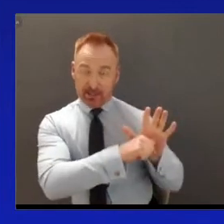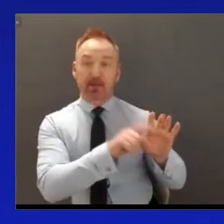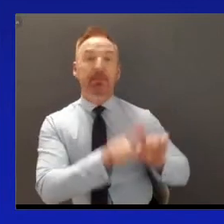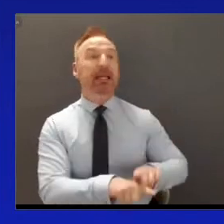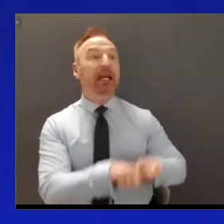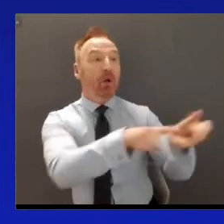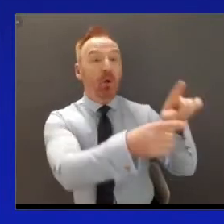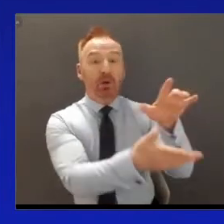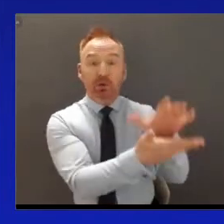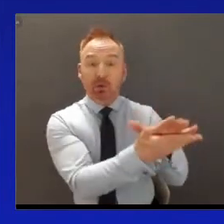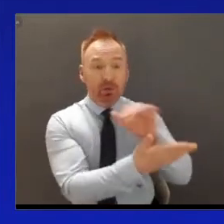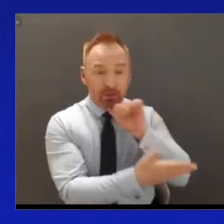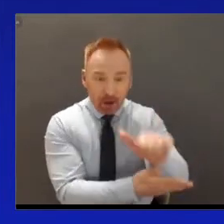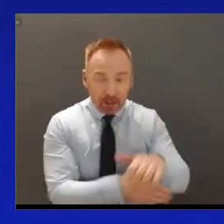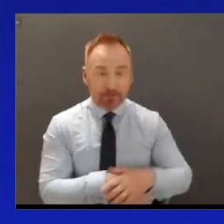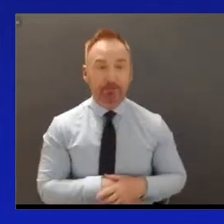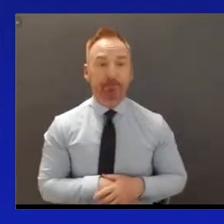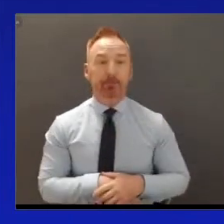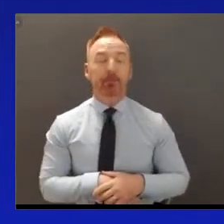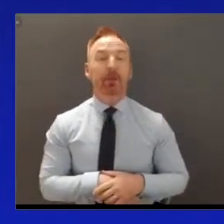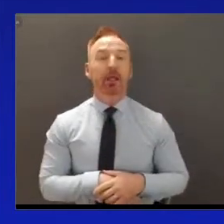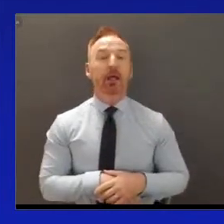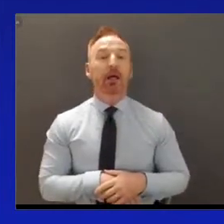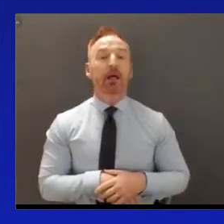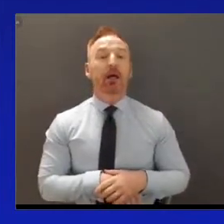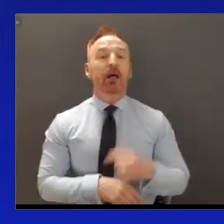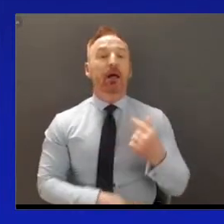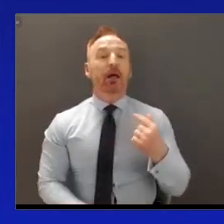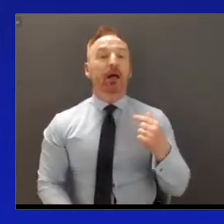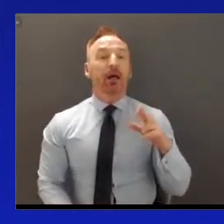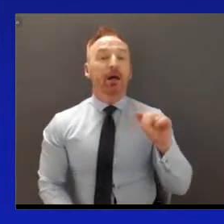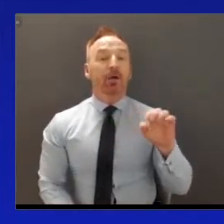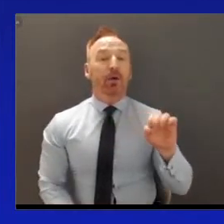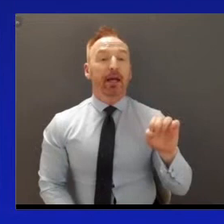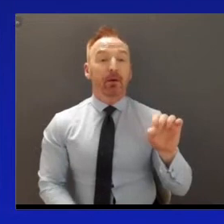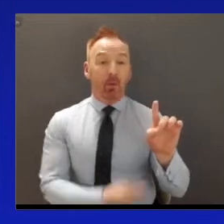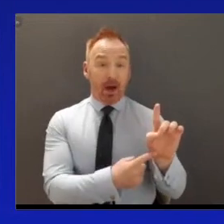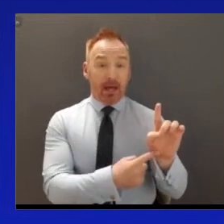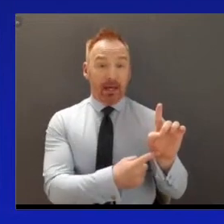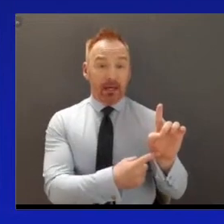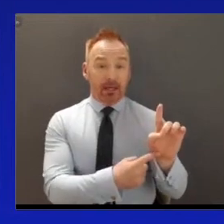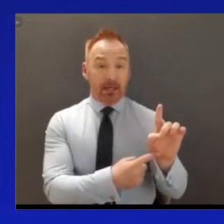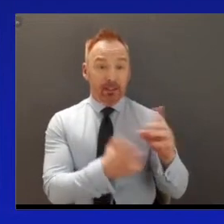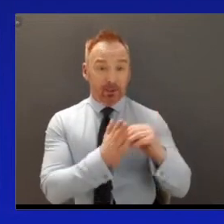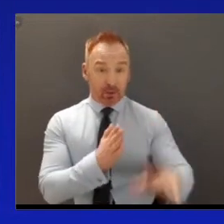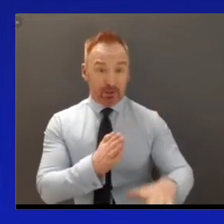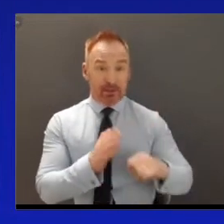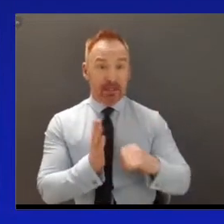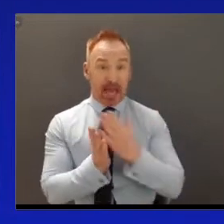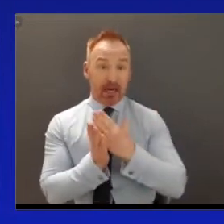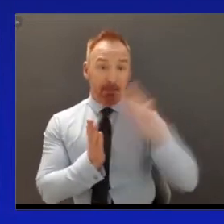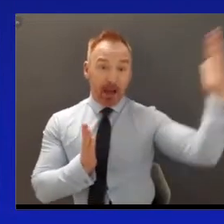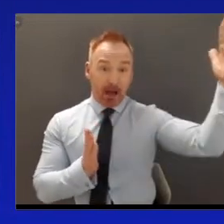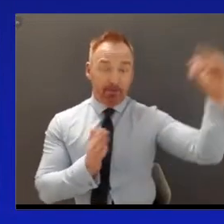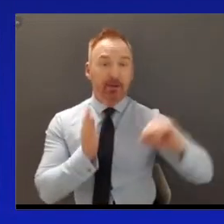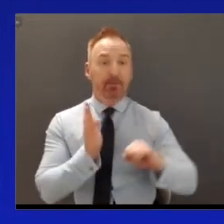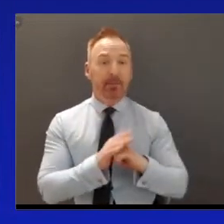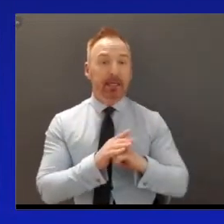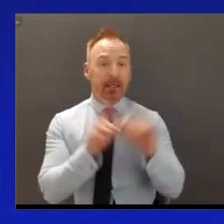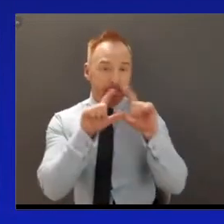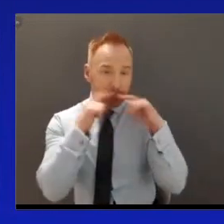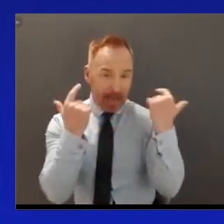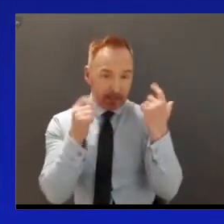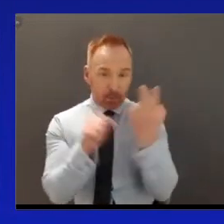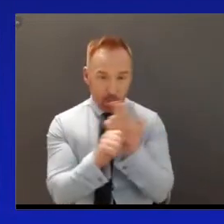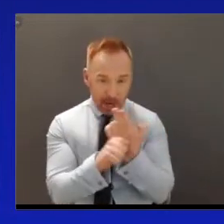asking grade 1 students and above to wear masks in school. So practicing that, role modeling that, helping children wear